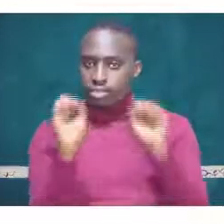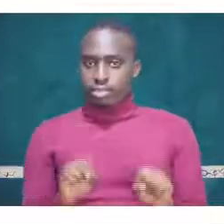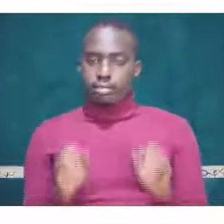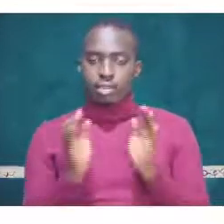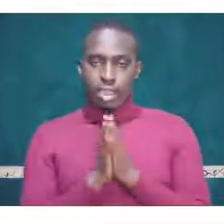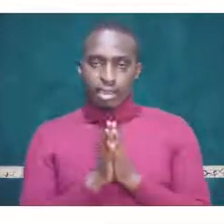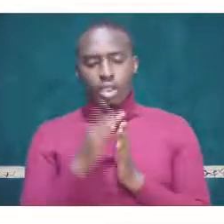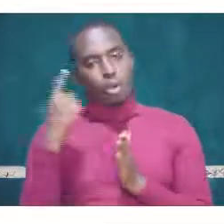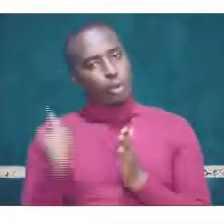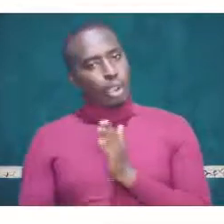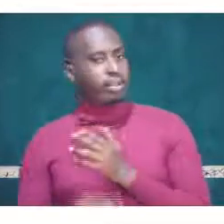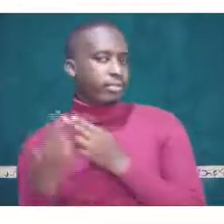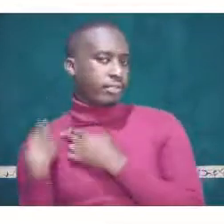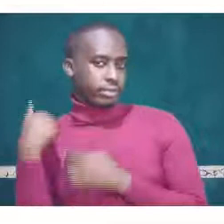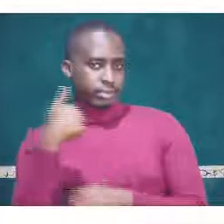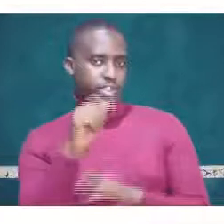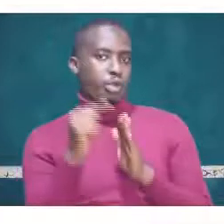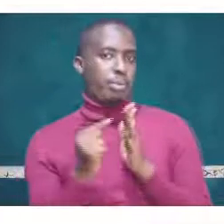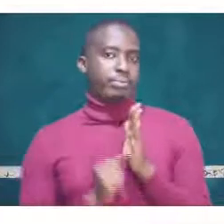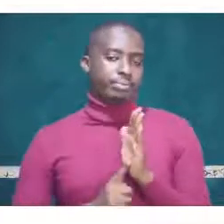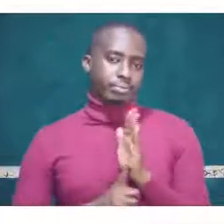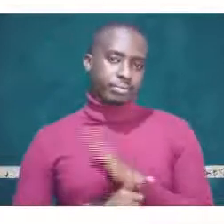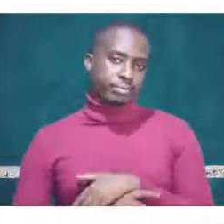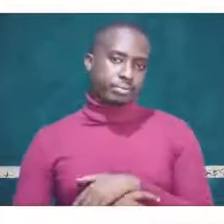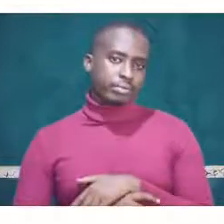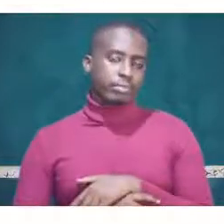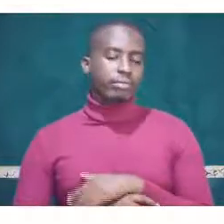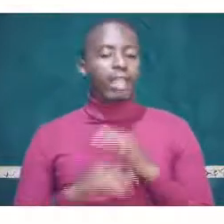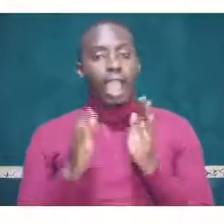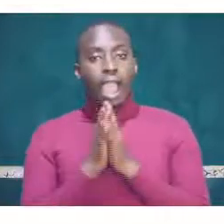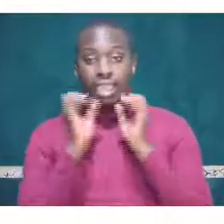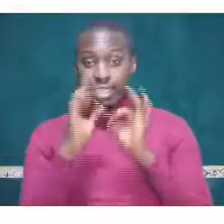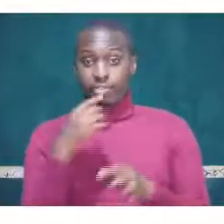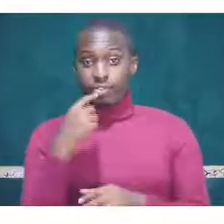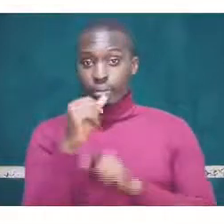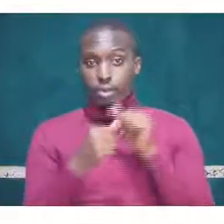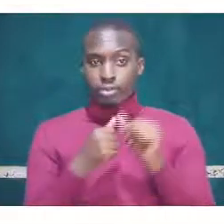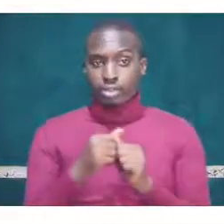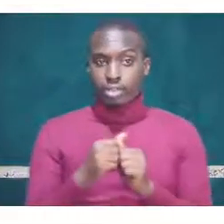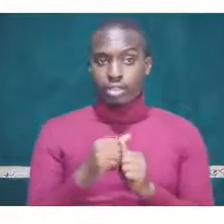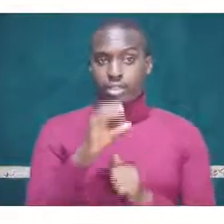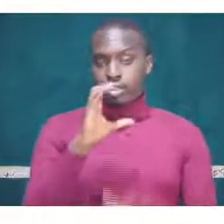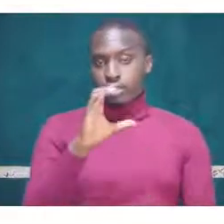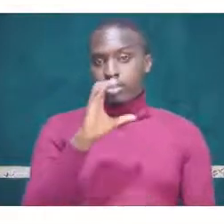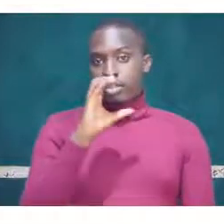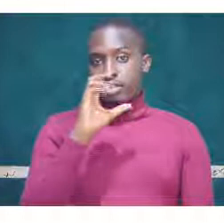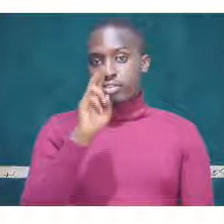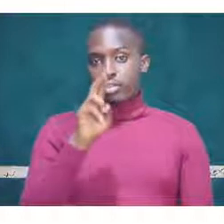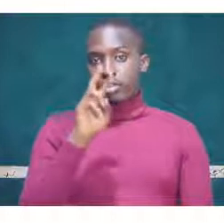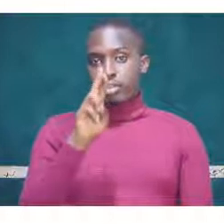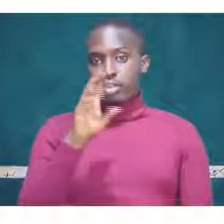And now what are the functions of the lymphatic system? So when we talk about circulatory system and the lymphatic